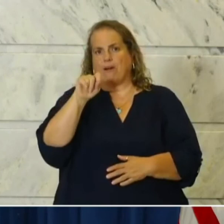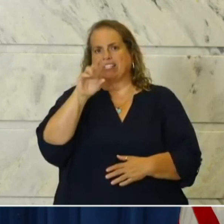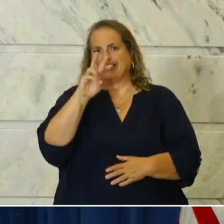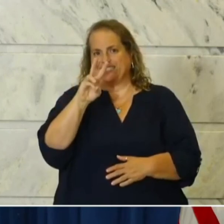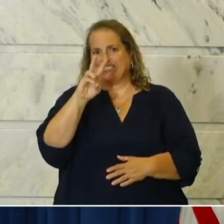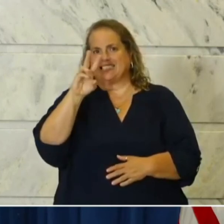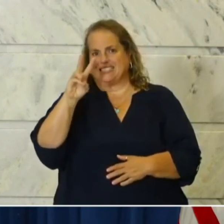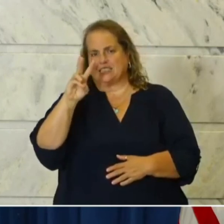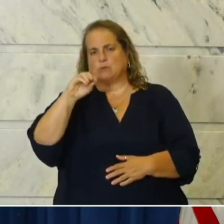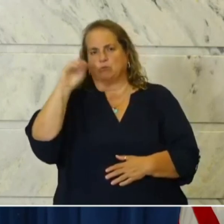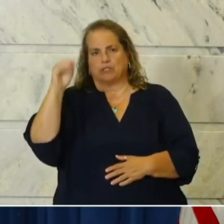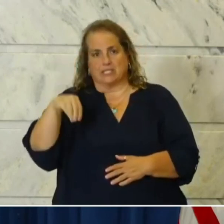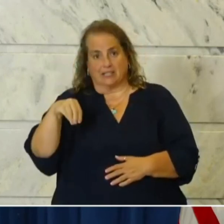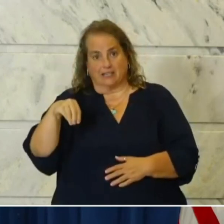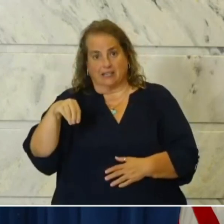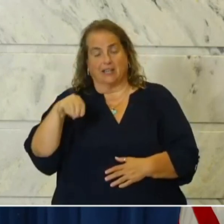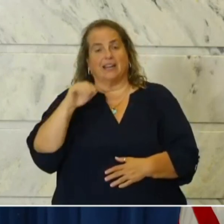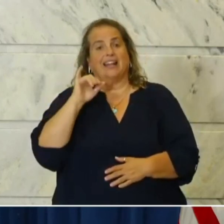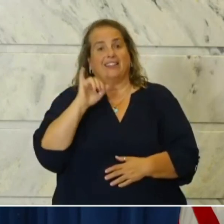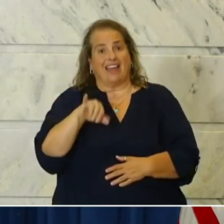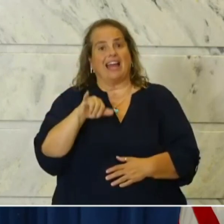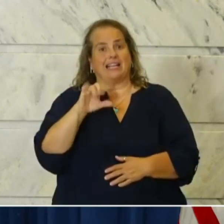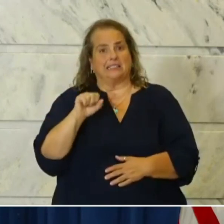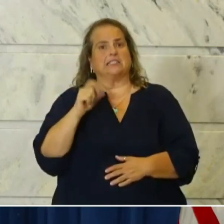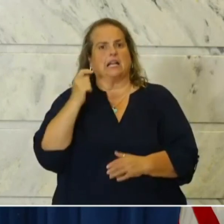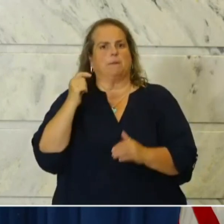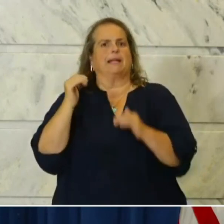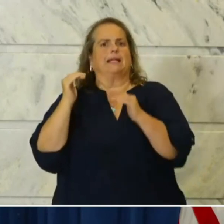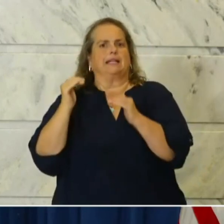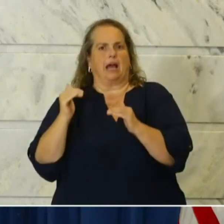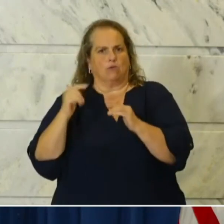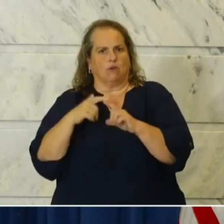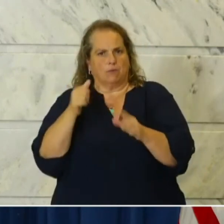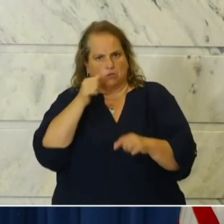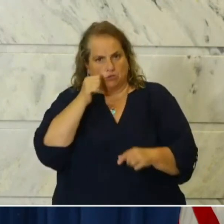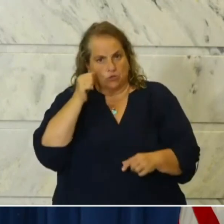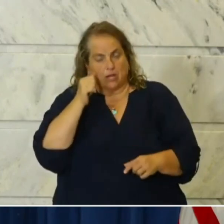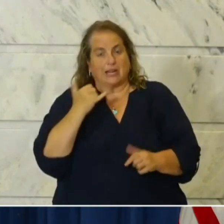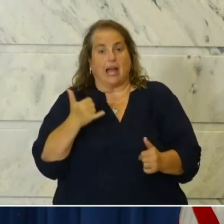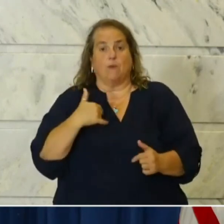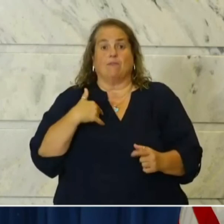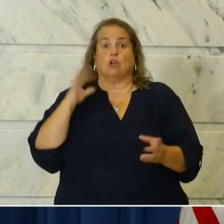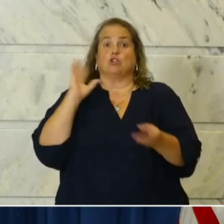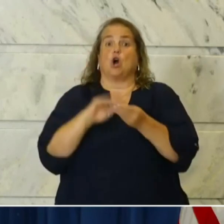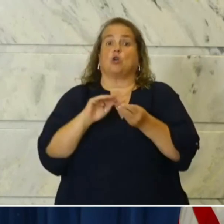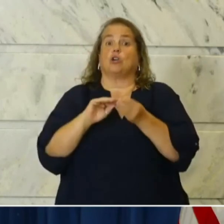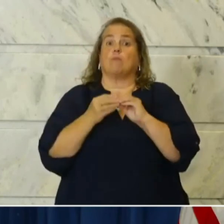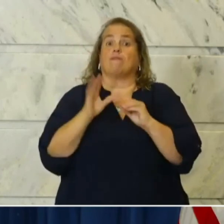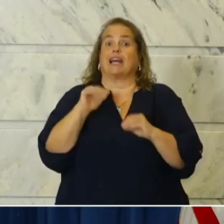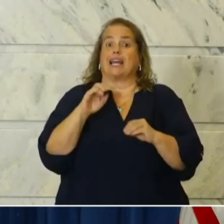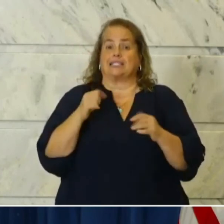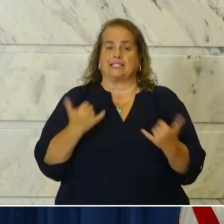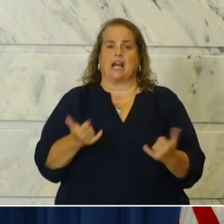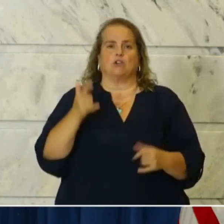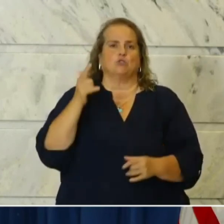5.66%, and that is down. Now, we have a total number of cases we've now reached at